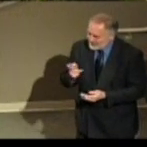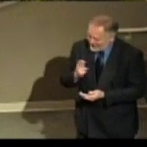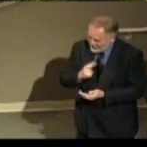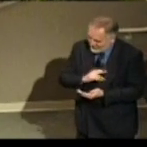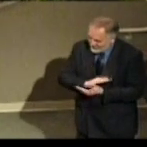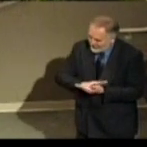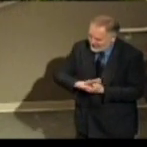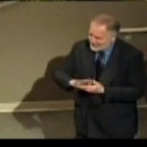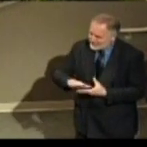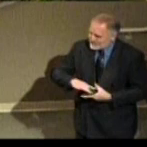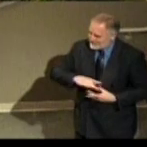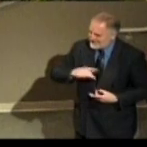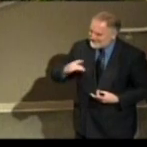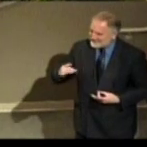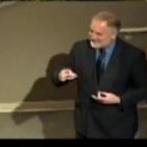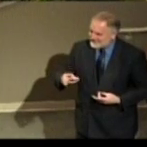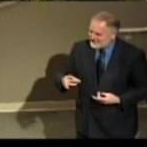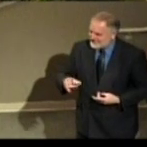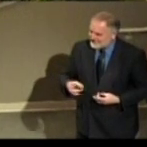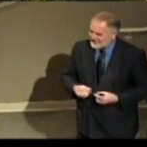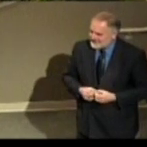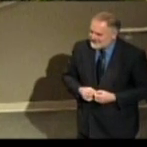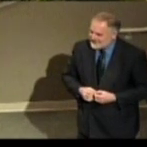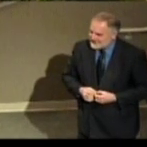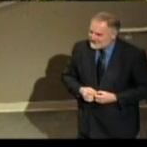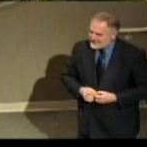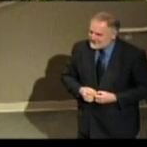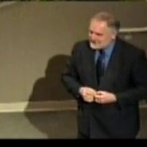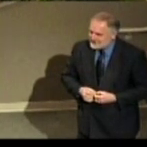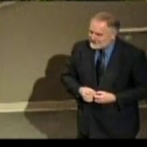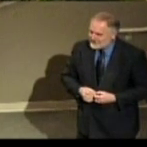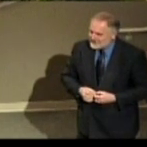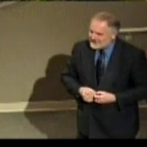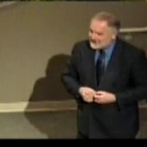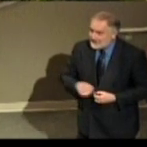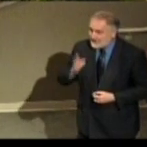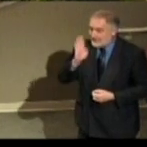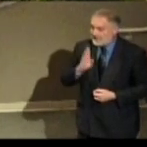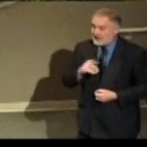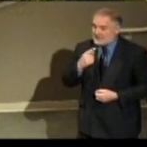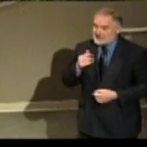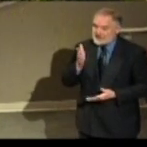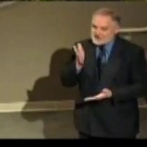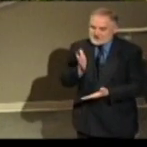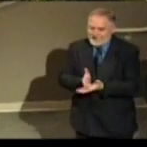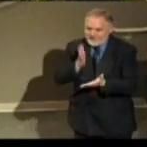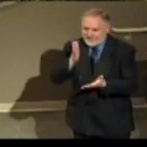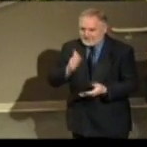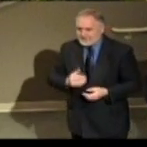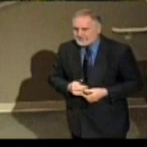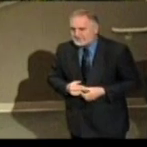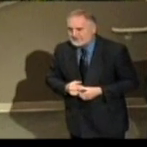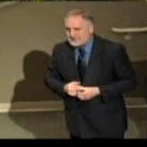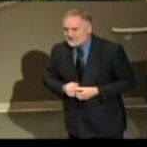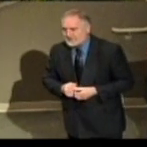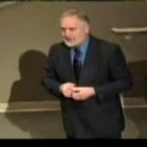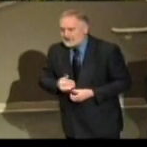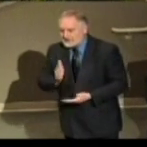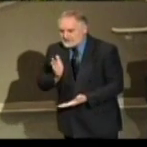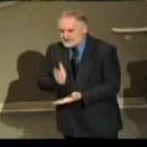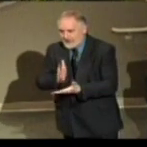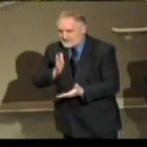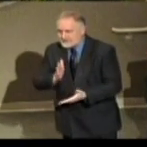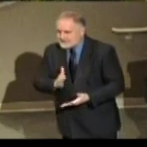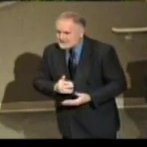We're doing it to the Holy Spirit He put in us. And God says, you stop that. Stop